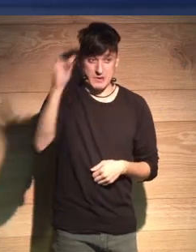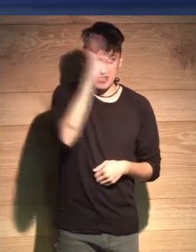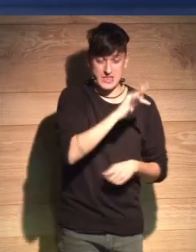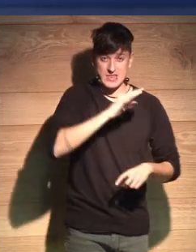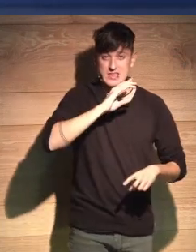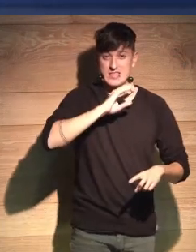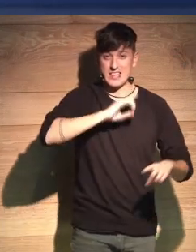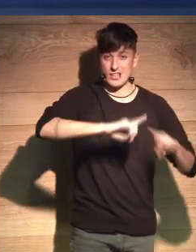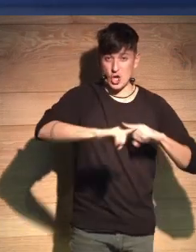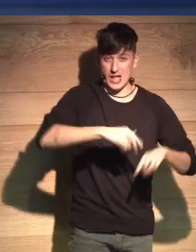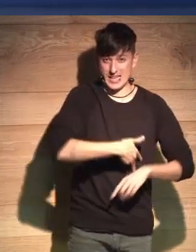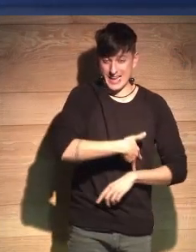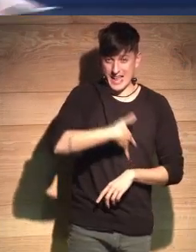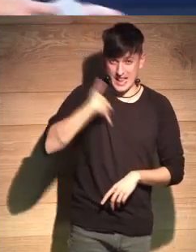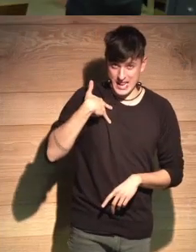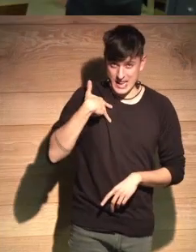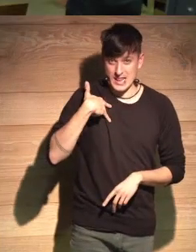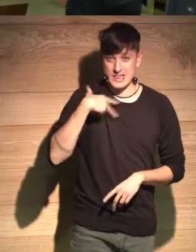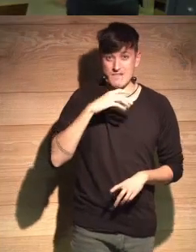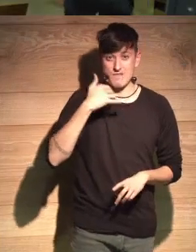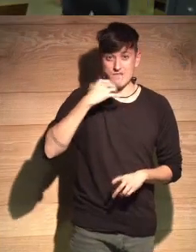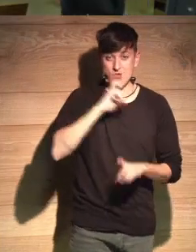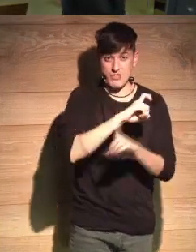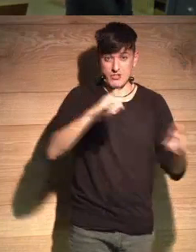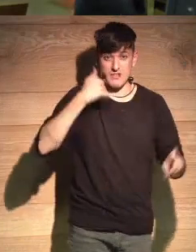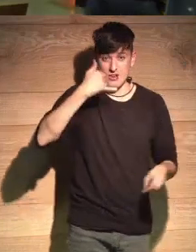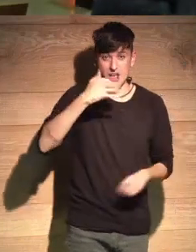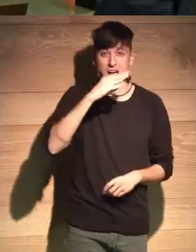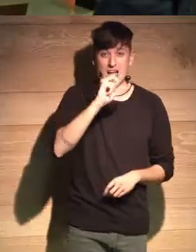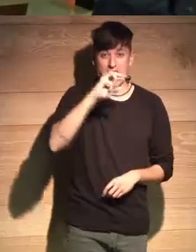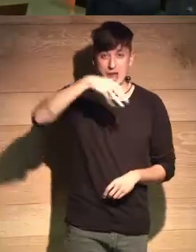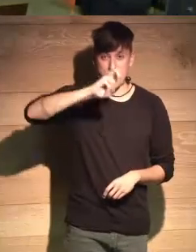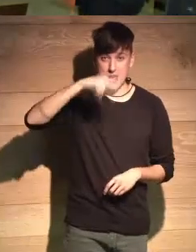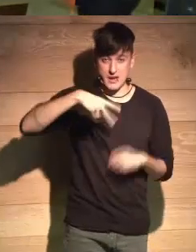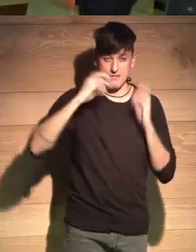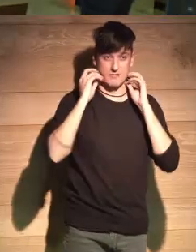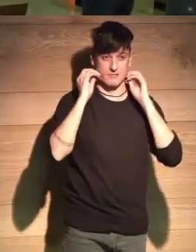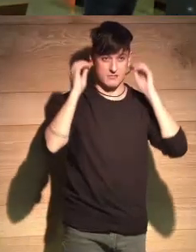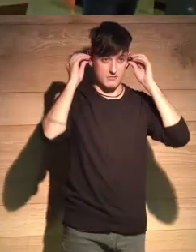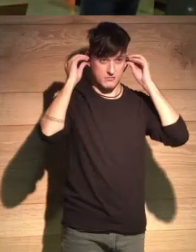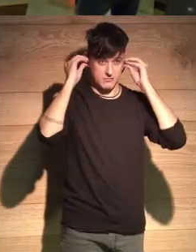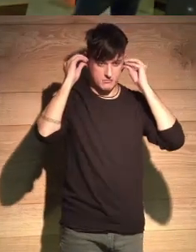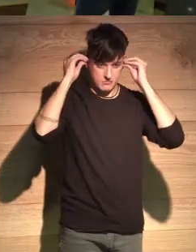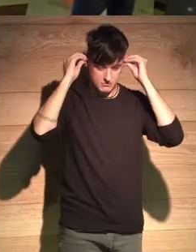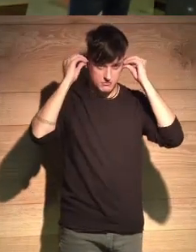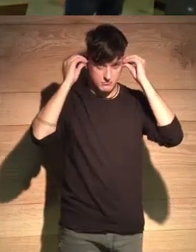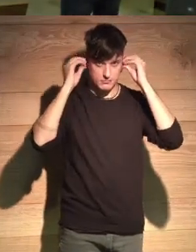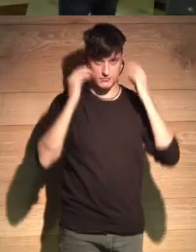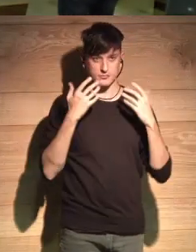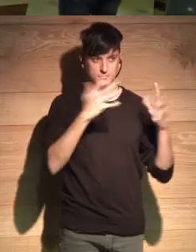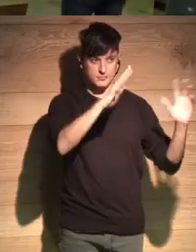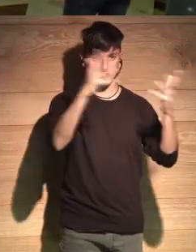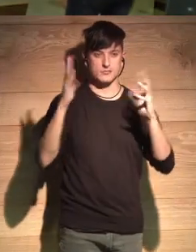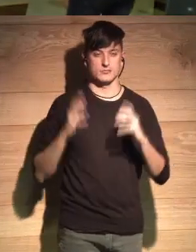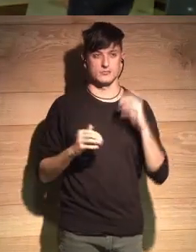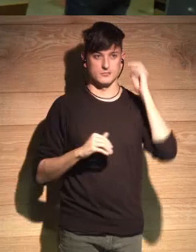aging and cancer. So let's give the floor now to Carmen Morenés, who's Director General of the